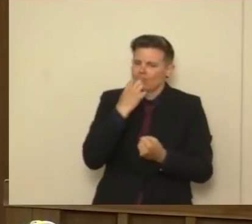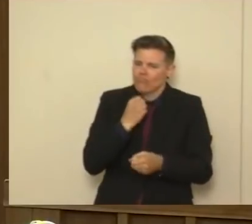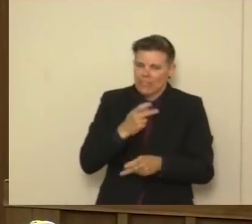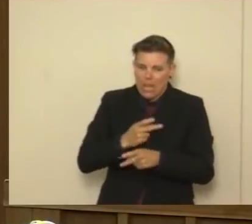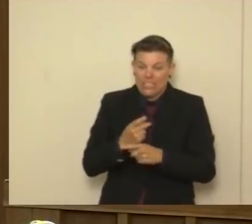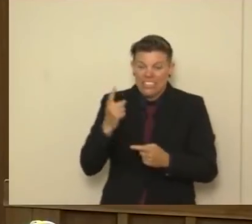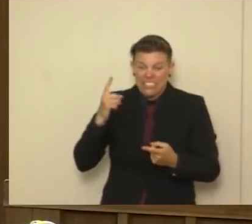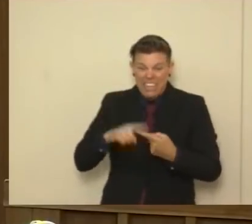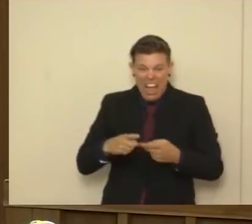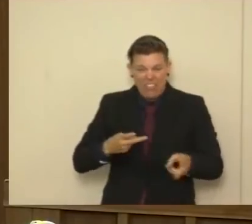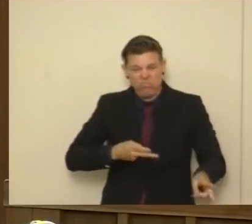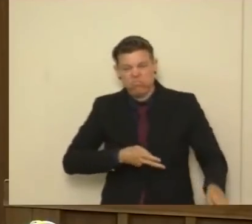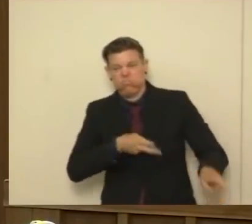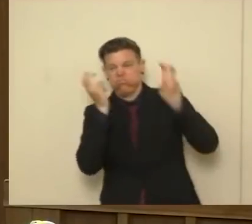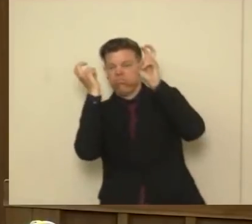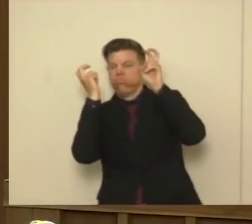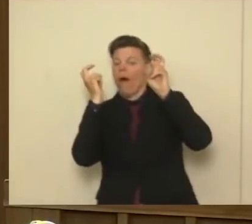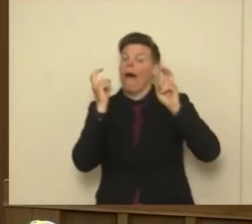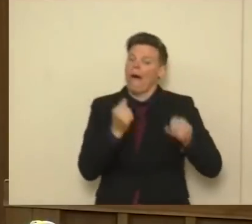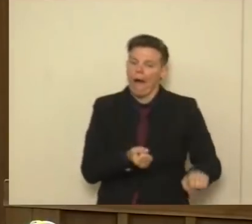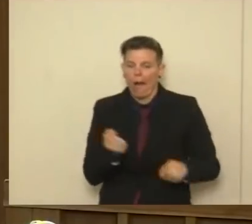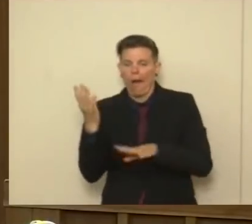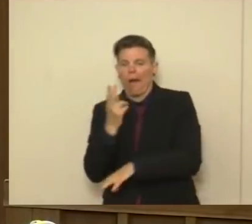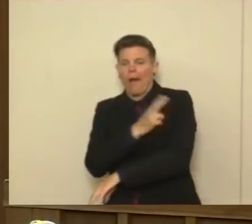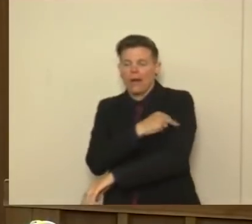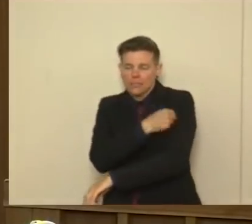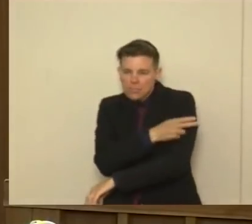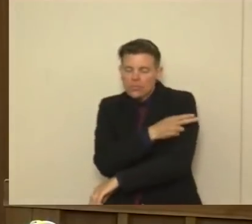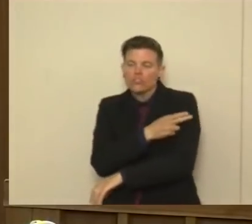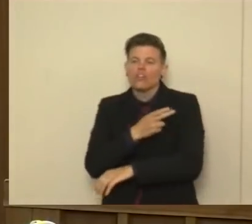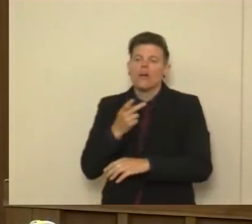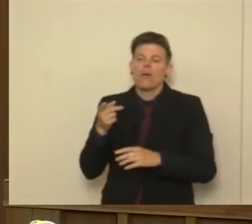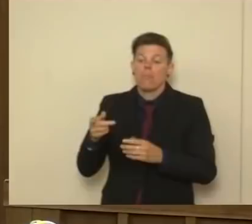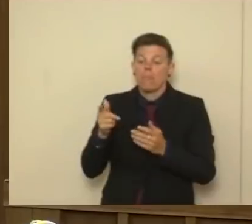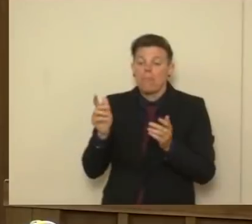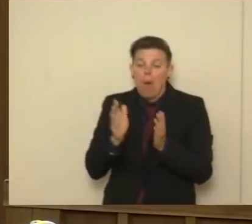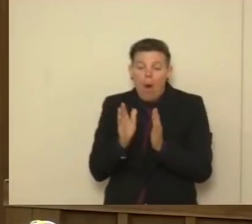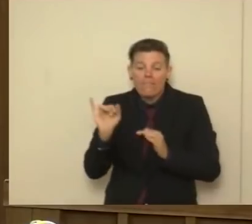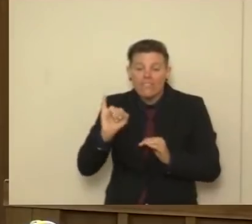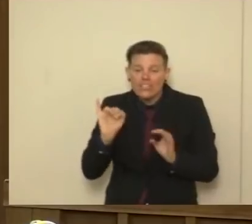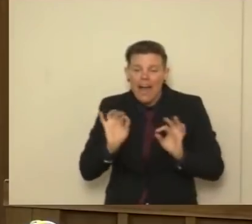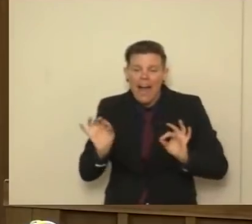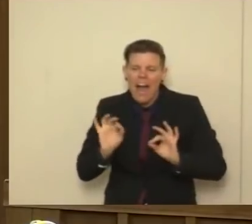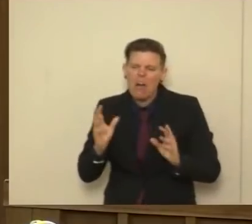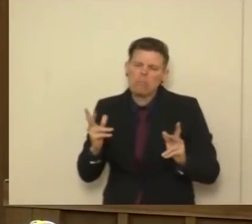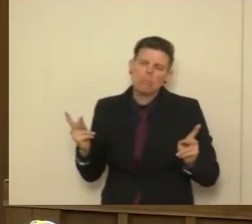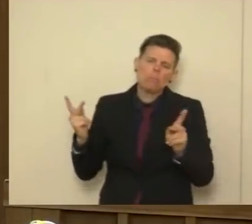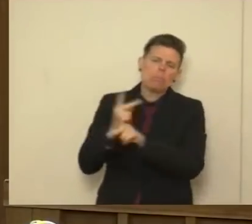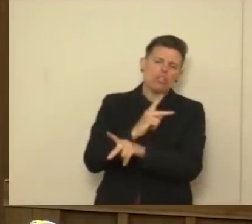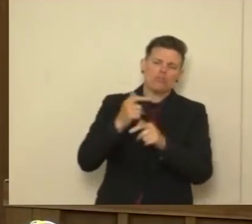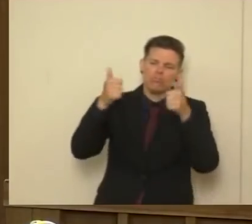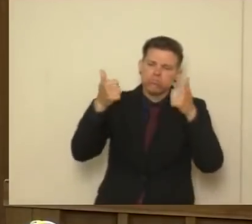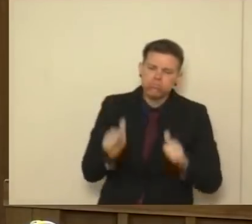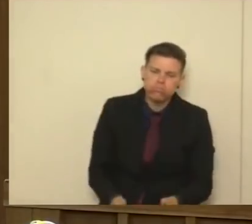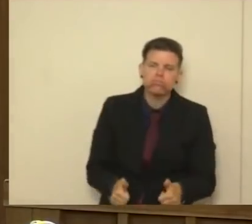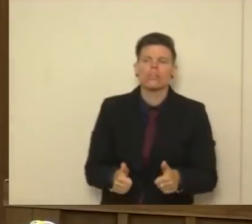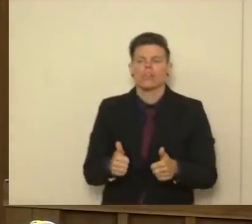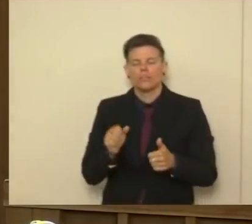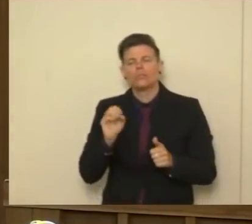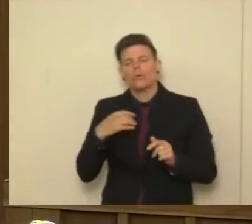hospitalization, or people who had a minor infection that turned into a major infection. So we're still reminding people to seek